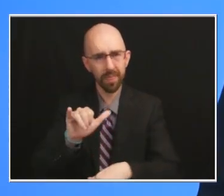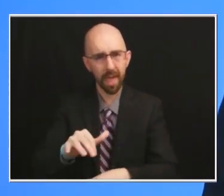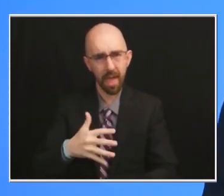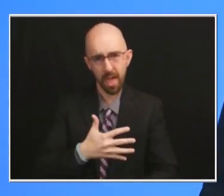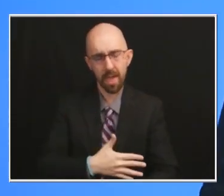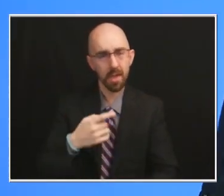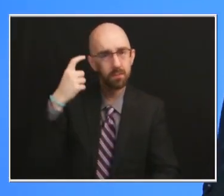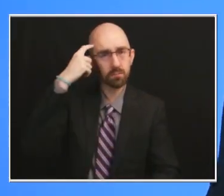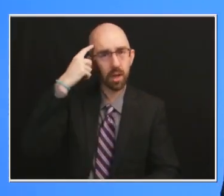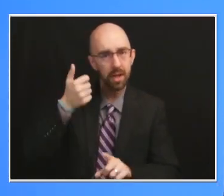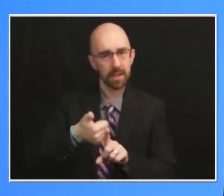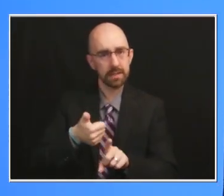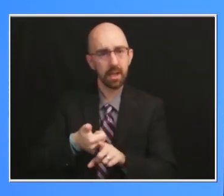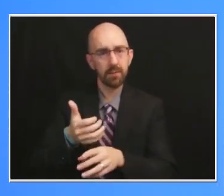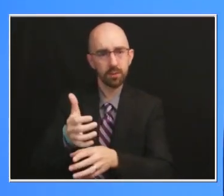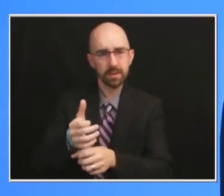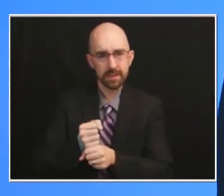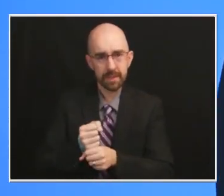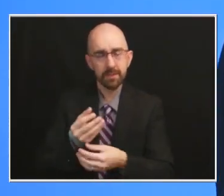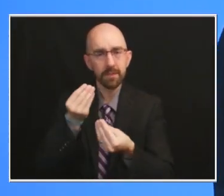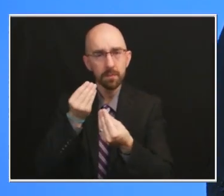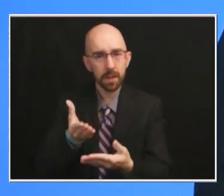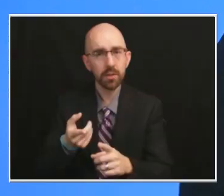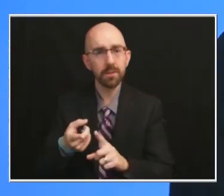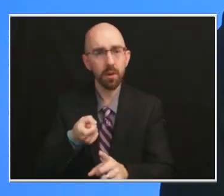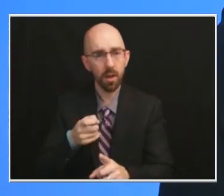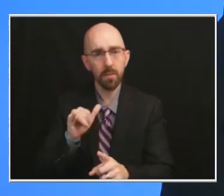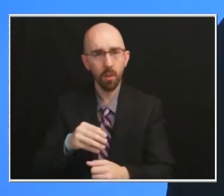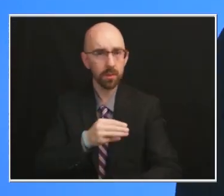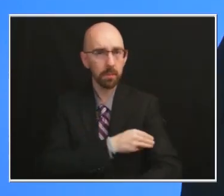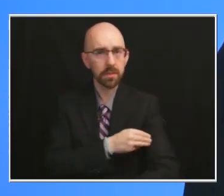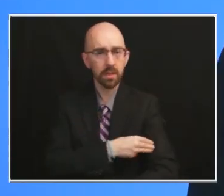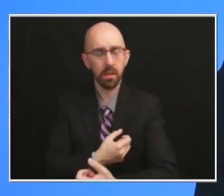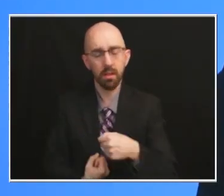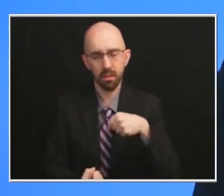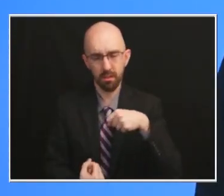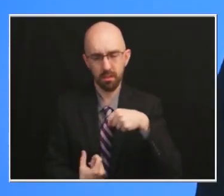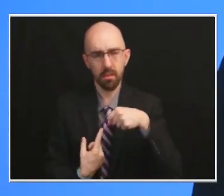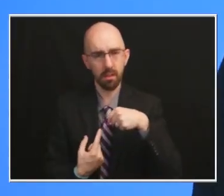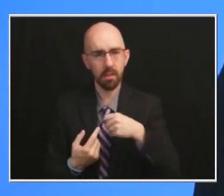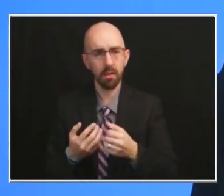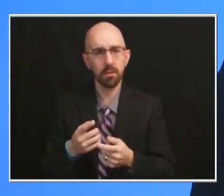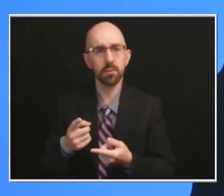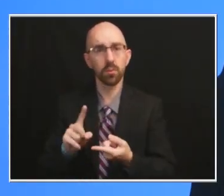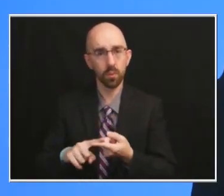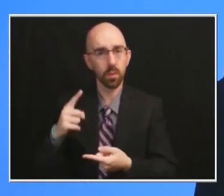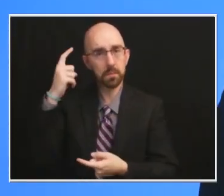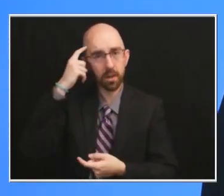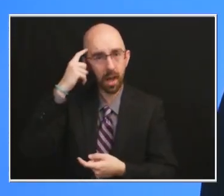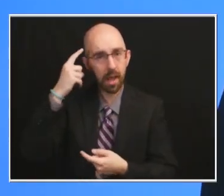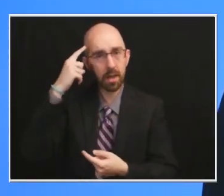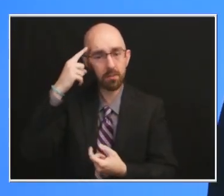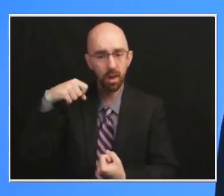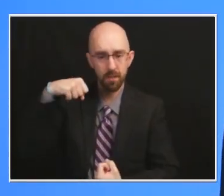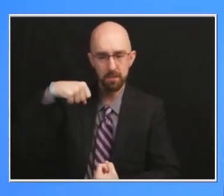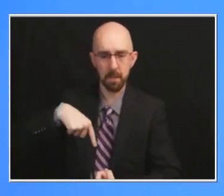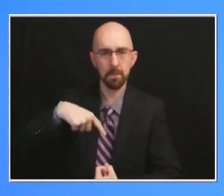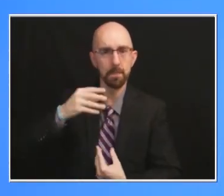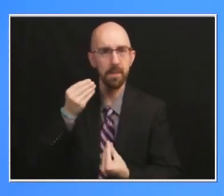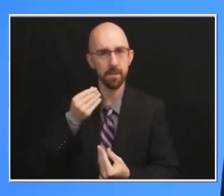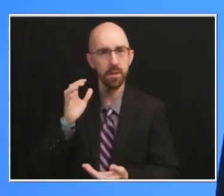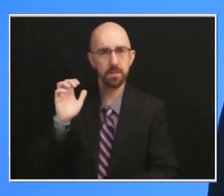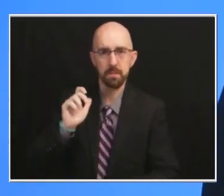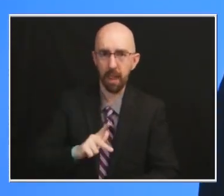itself receives information from those muscles and goes to the brain, and the brain sends information back down. So